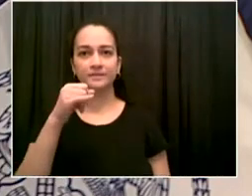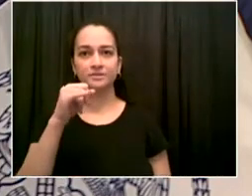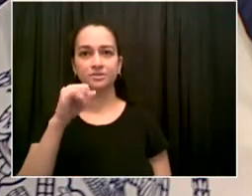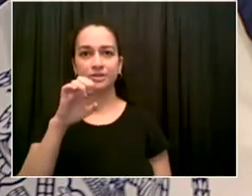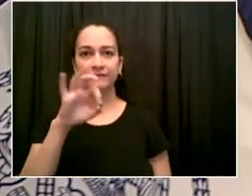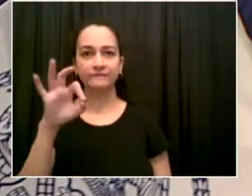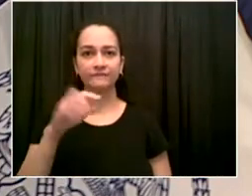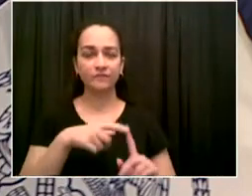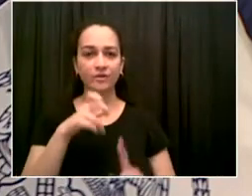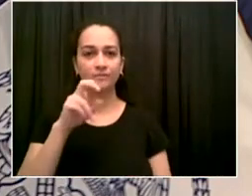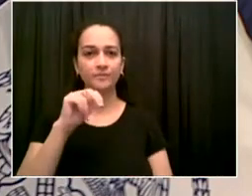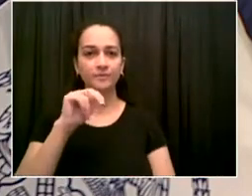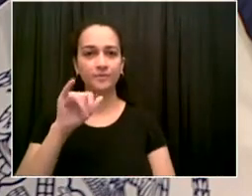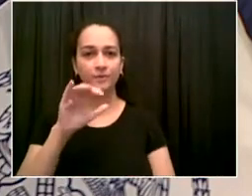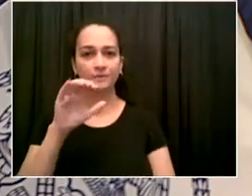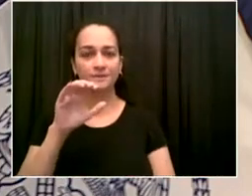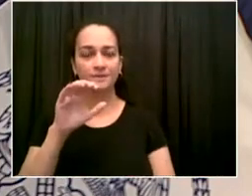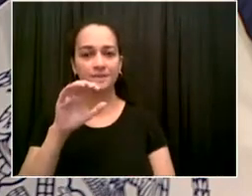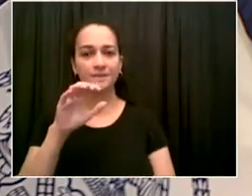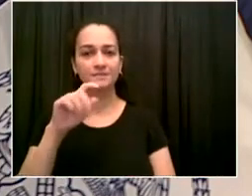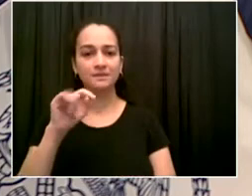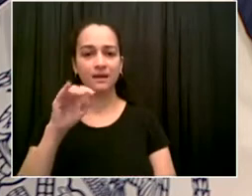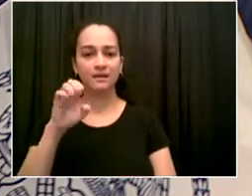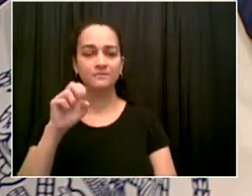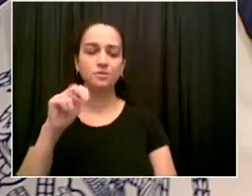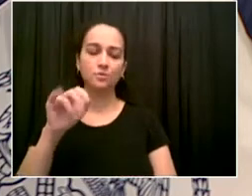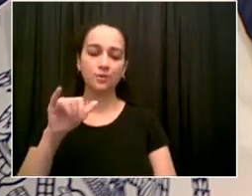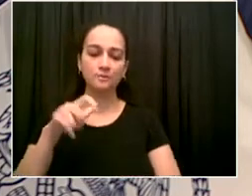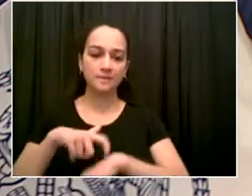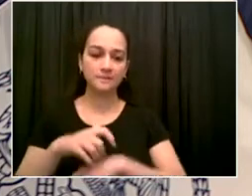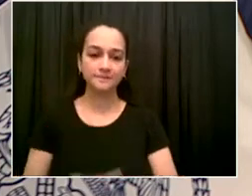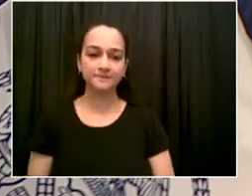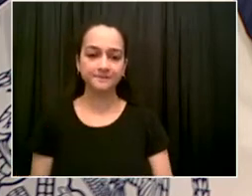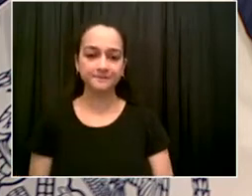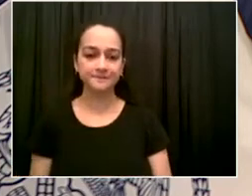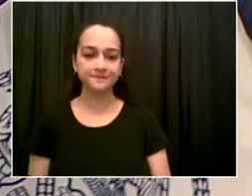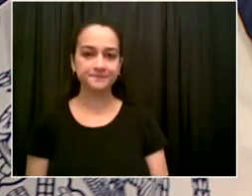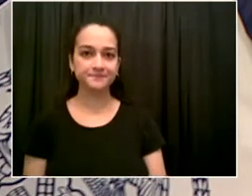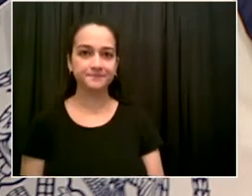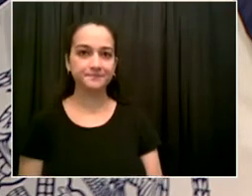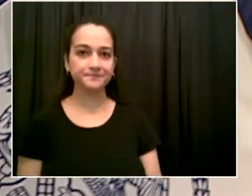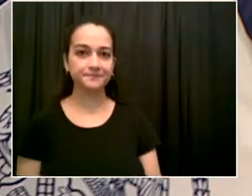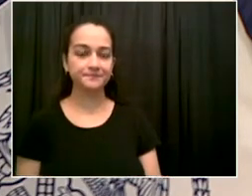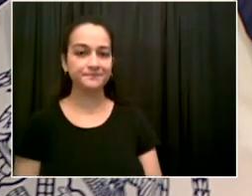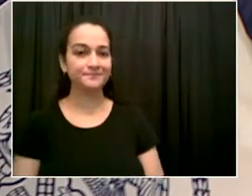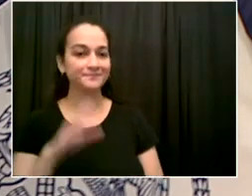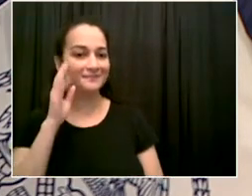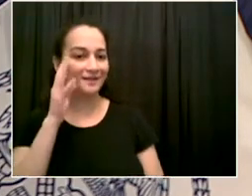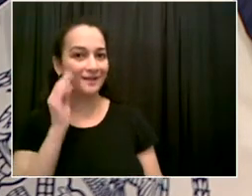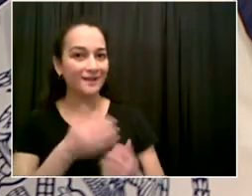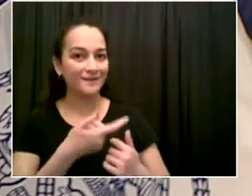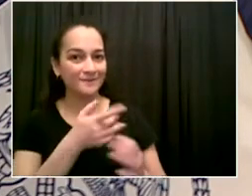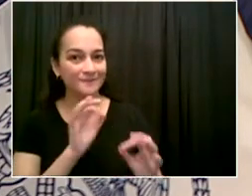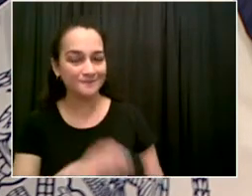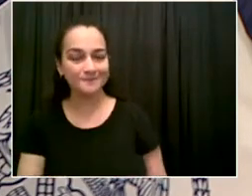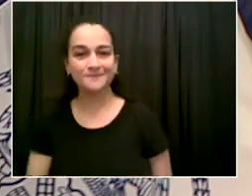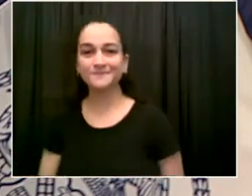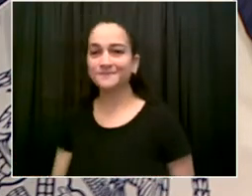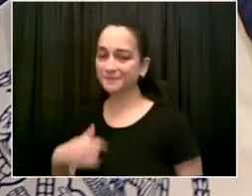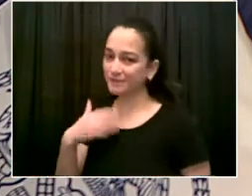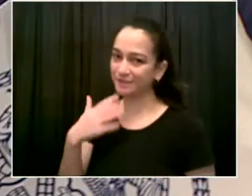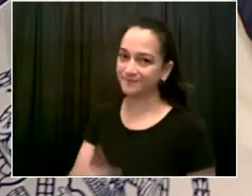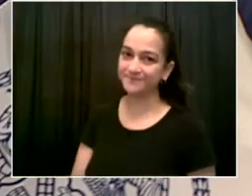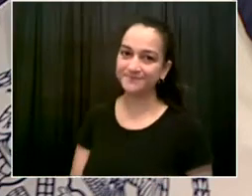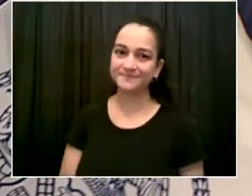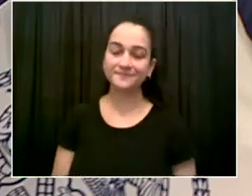Hey, good morning, Mr. Mayor. Hey, Jeff, how you been? Good, good. Thank you. I had a couple questions. The first one